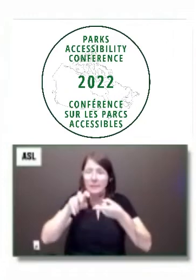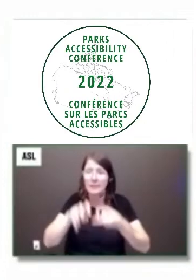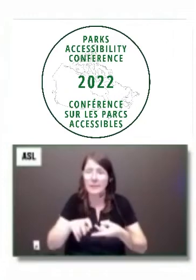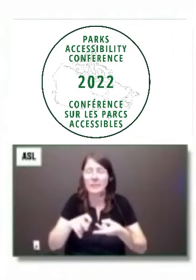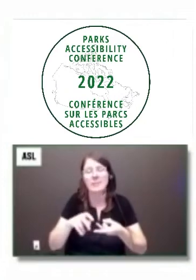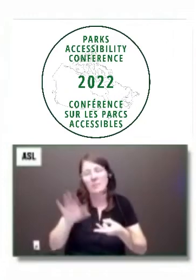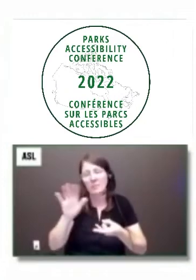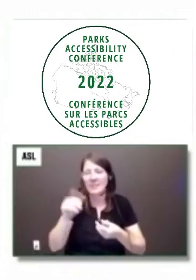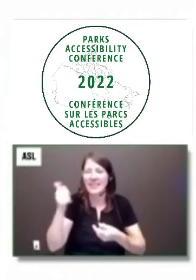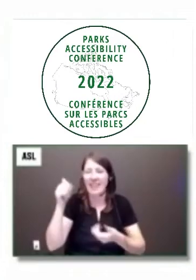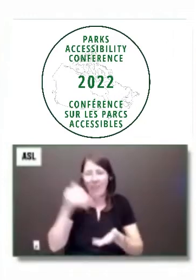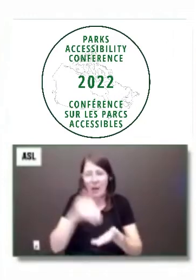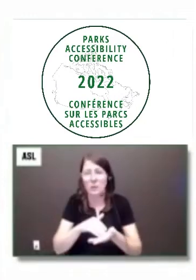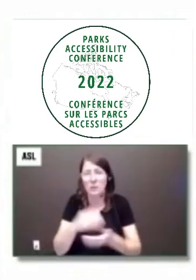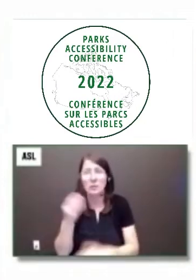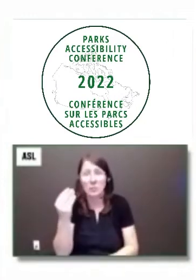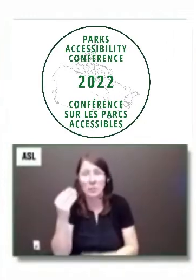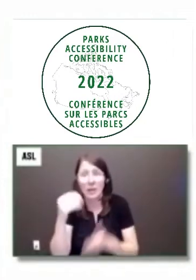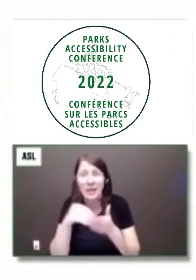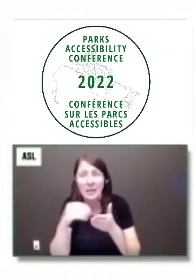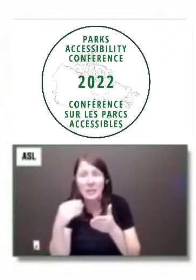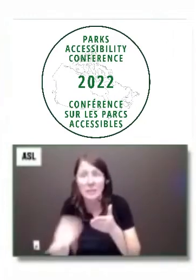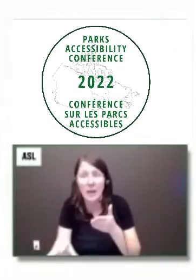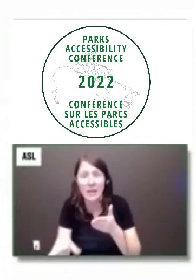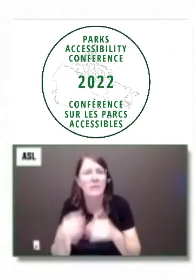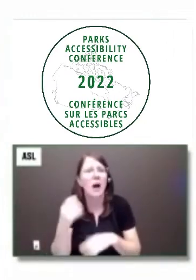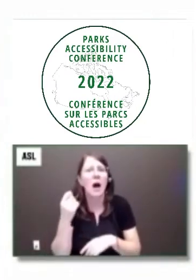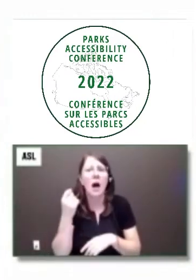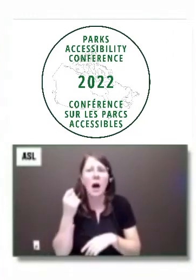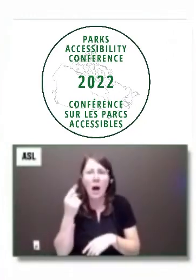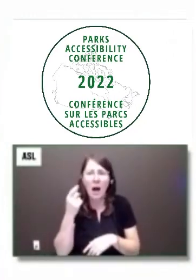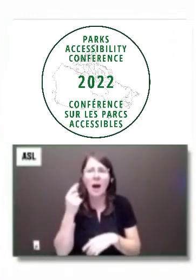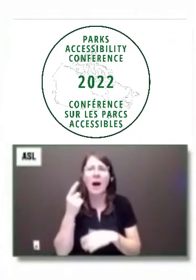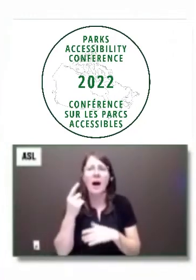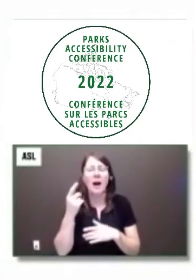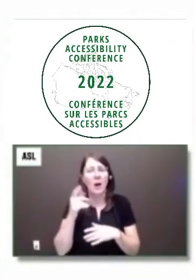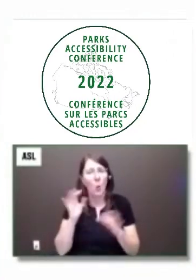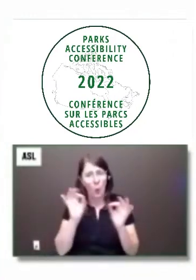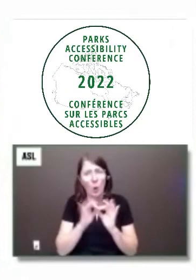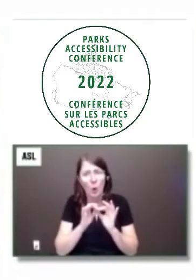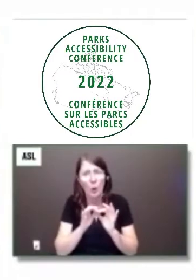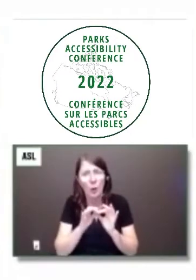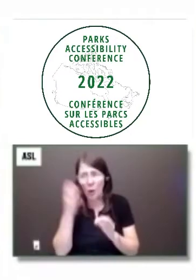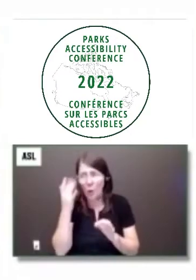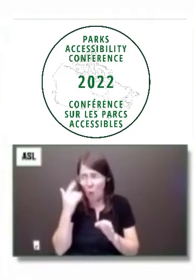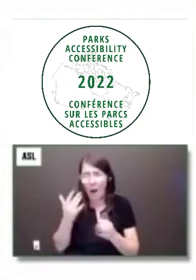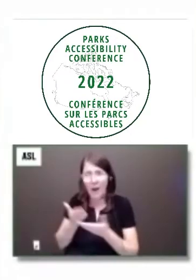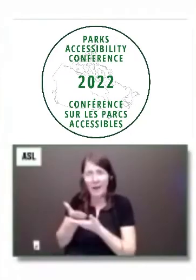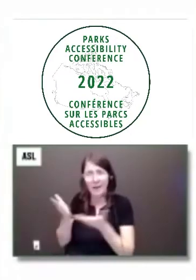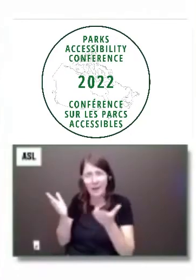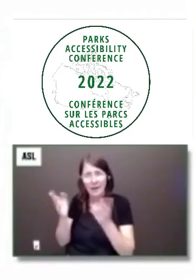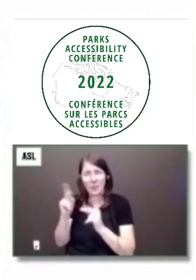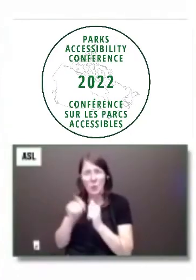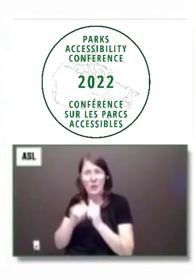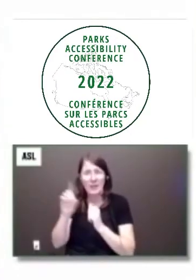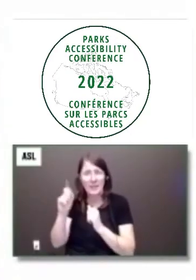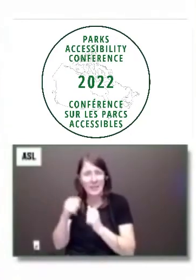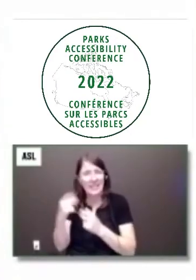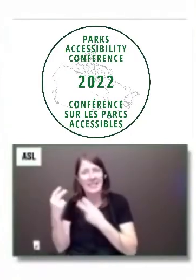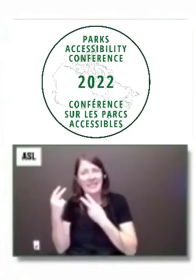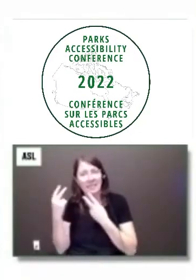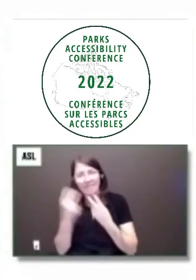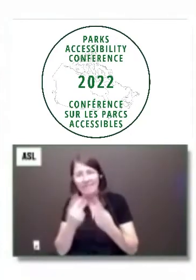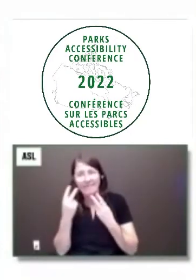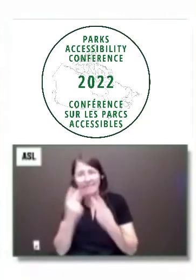long run, it provides so many more places that disabled people can go and so much more accessibility. Oh, absolutely. Absolutely.